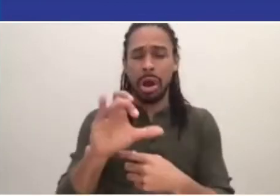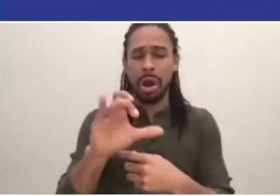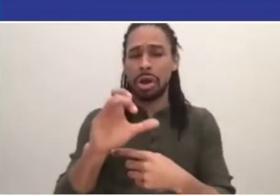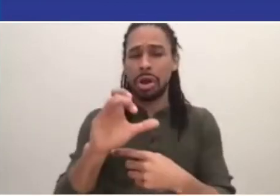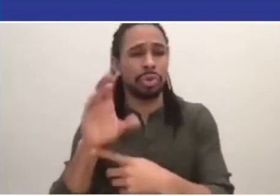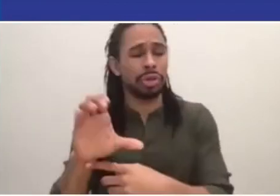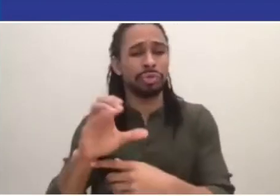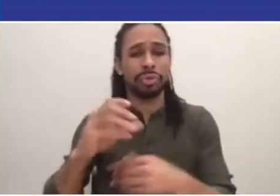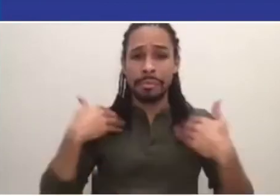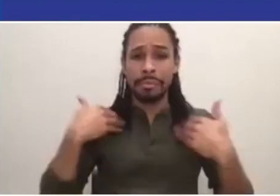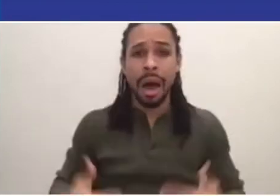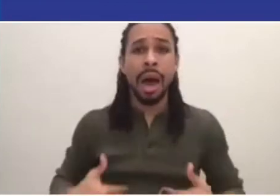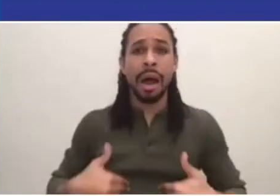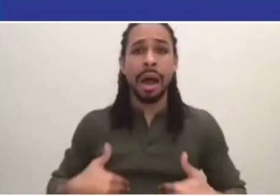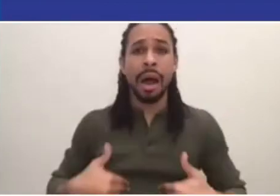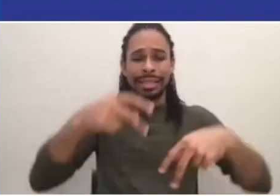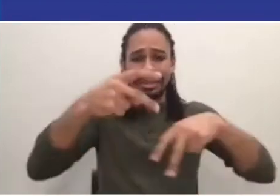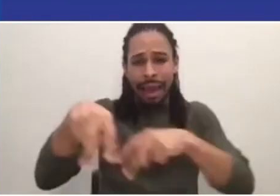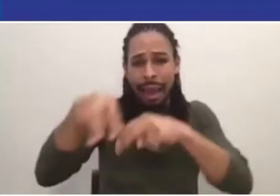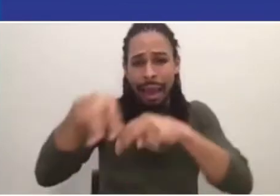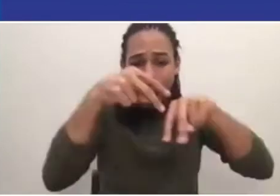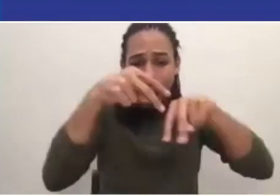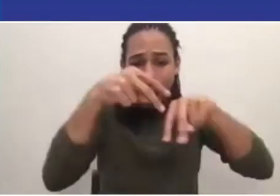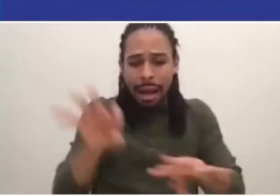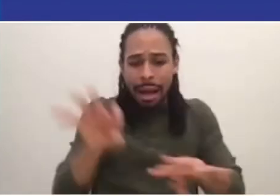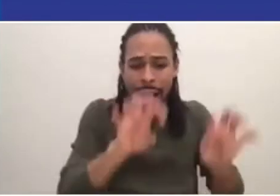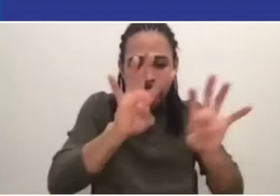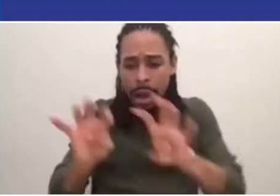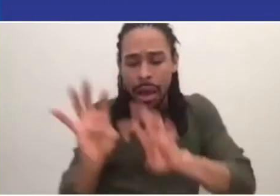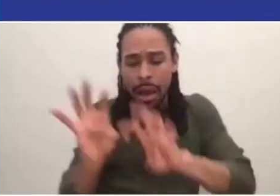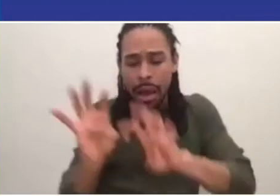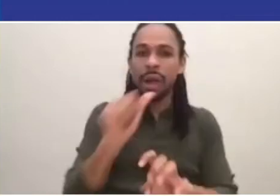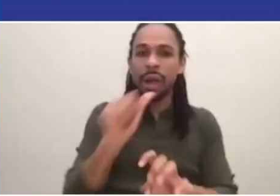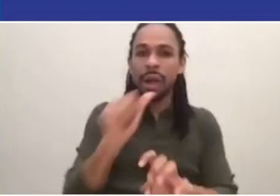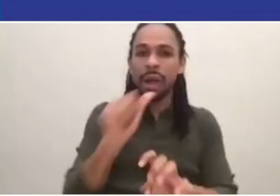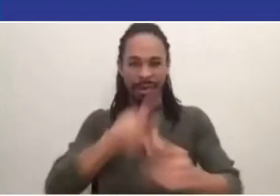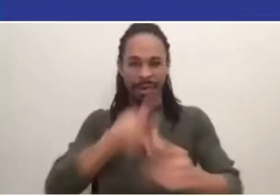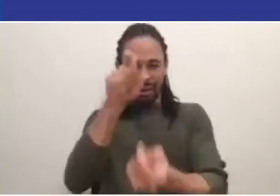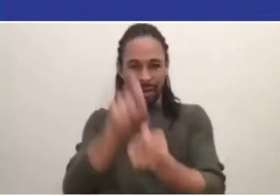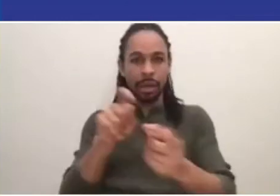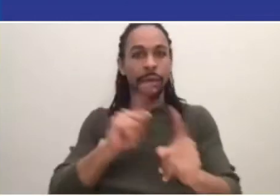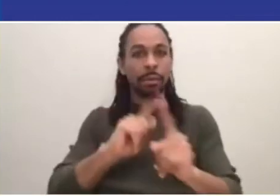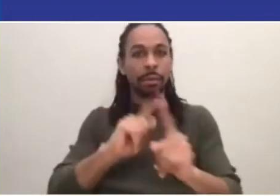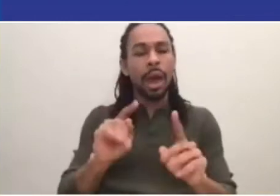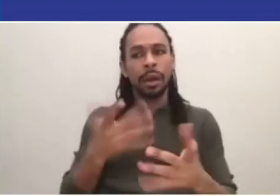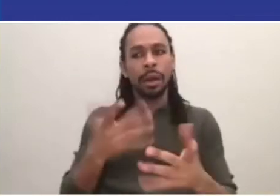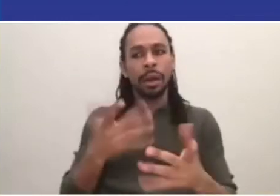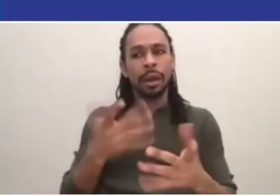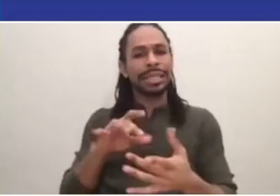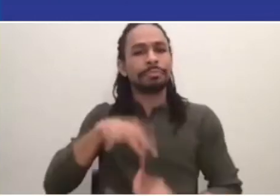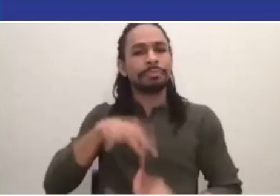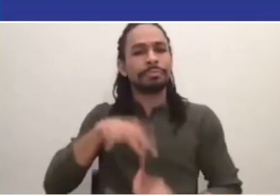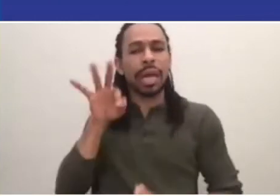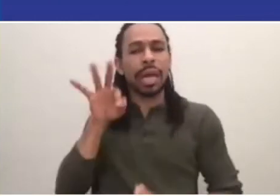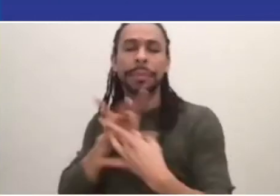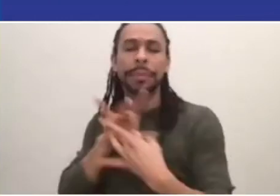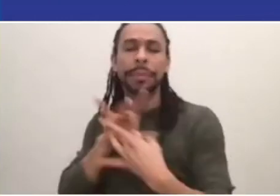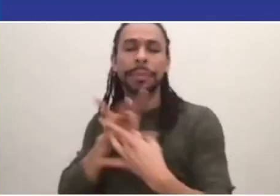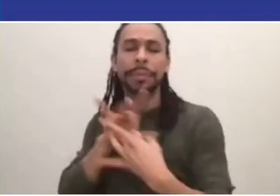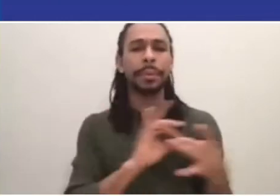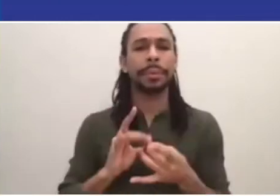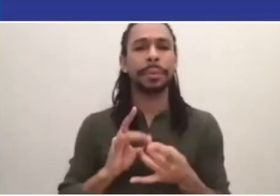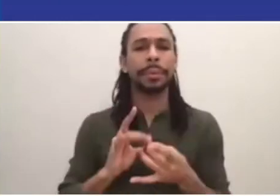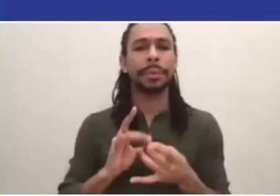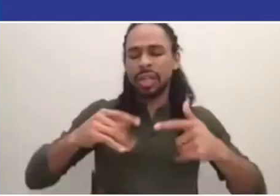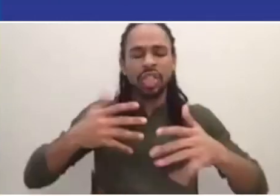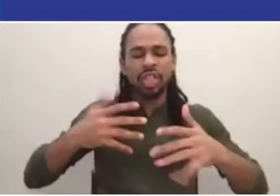unison, but in unity of spirit, shaking, shimmying, and sweating in a moment that is